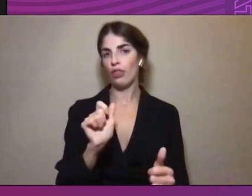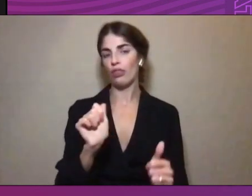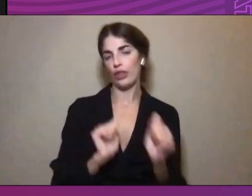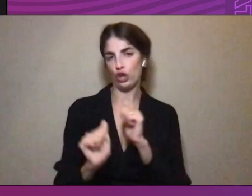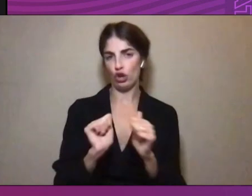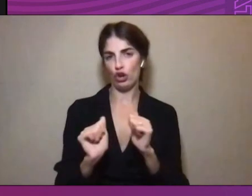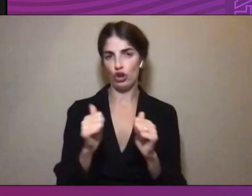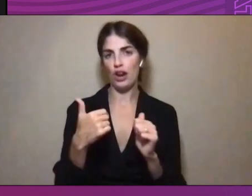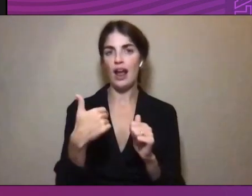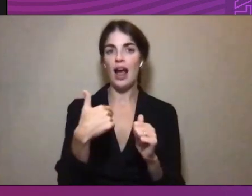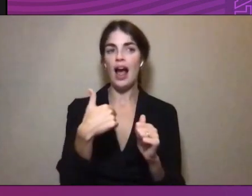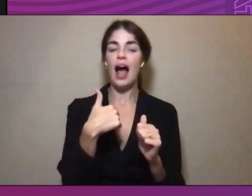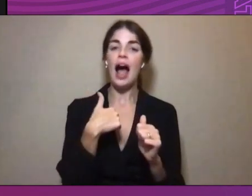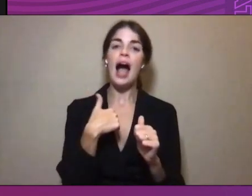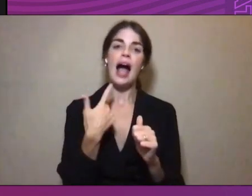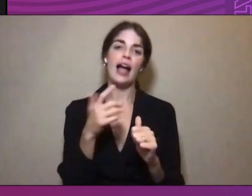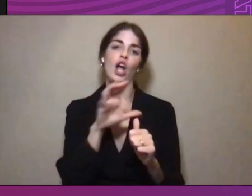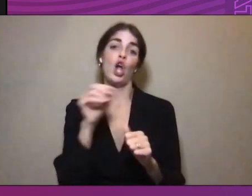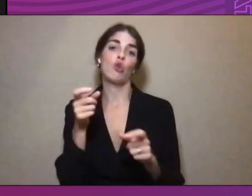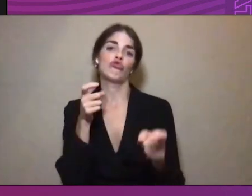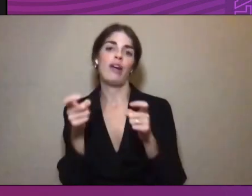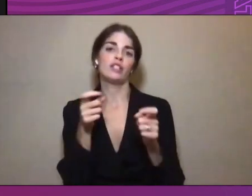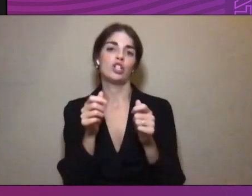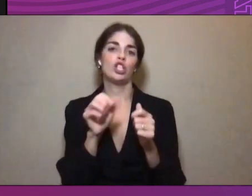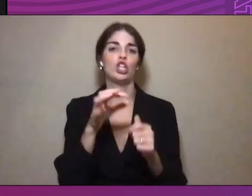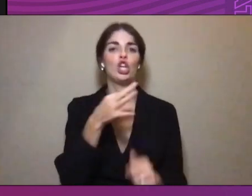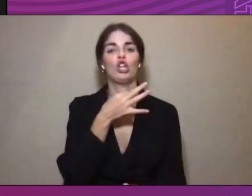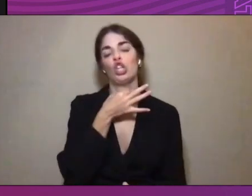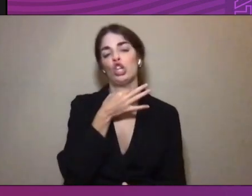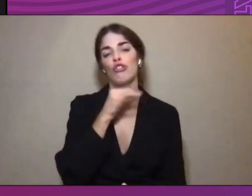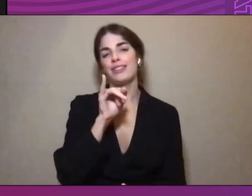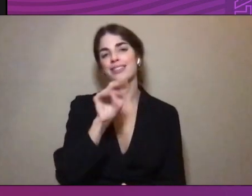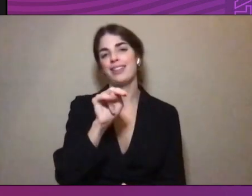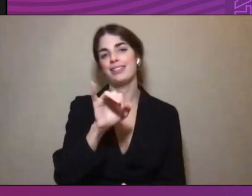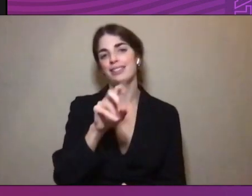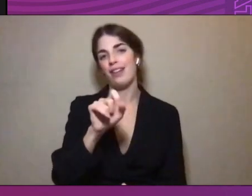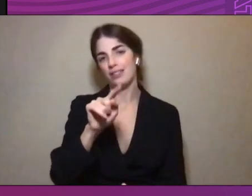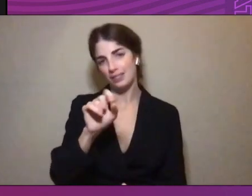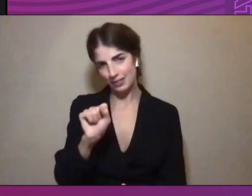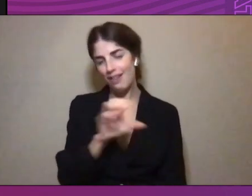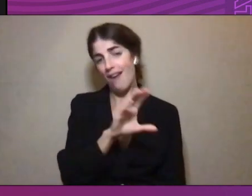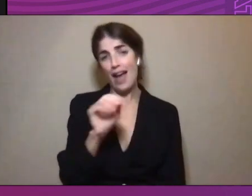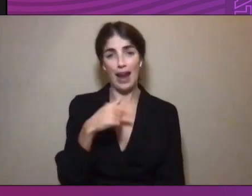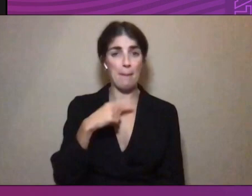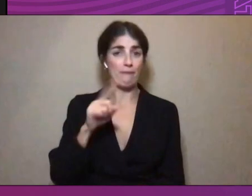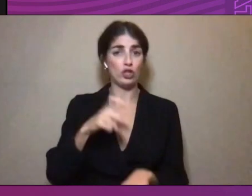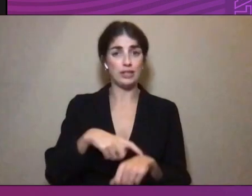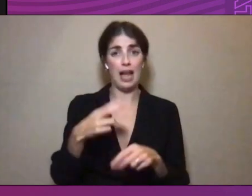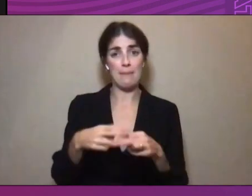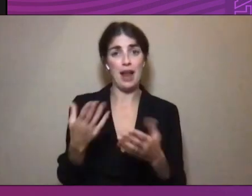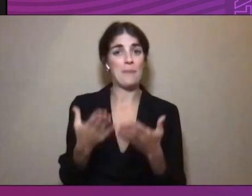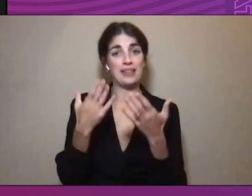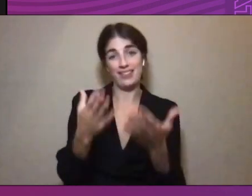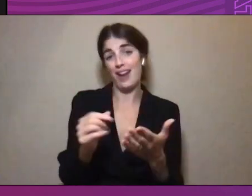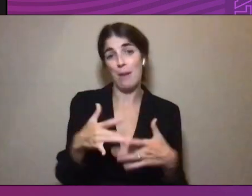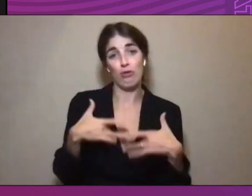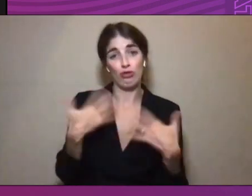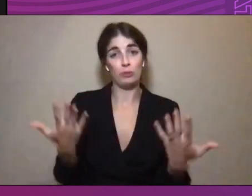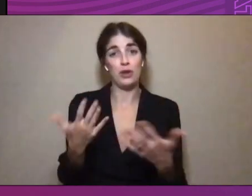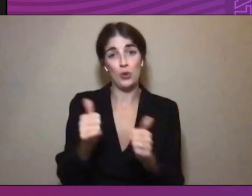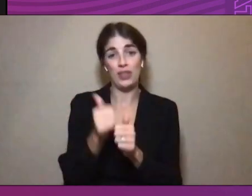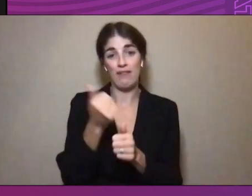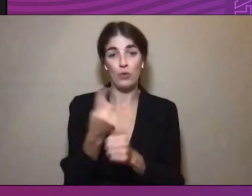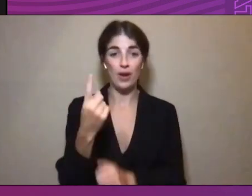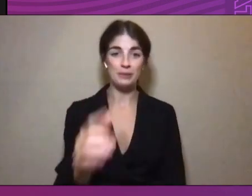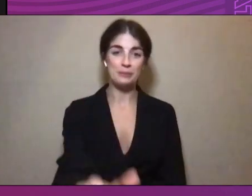Curious Incident with Jared Mazzacci, and I'm a first-time nominee and just thrilled to be here with everybody tonight.